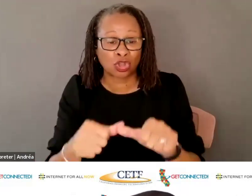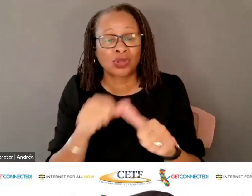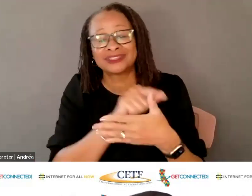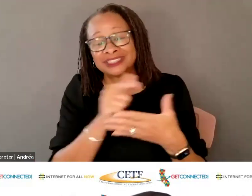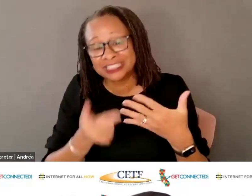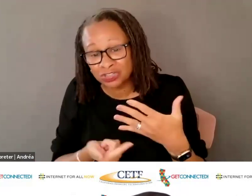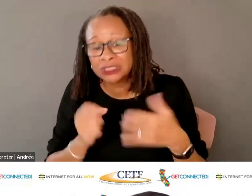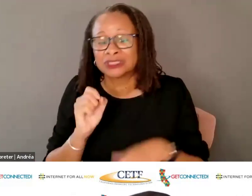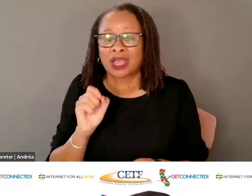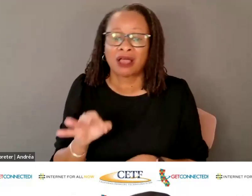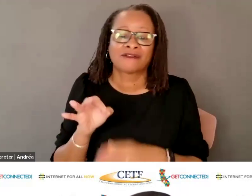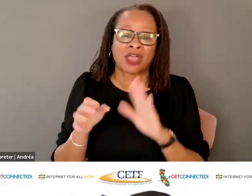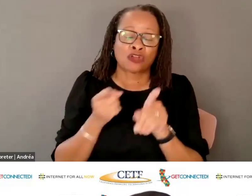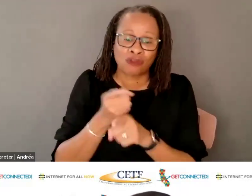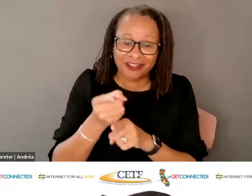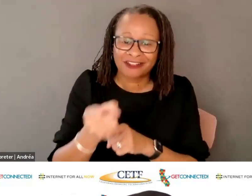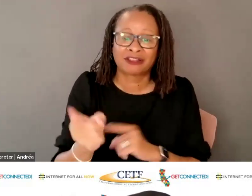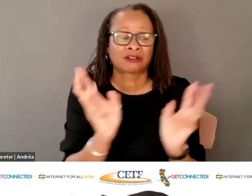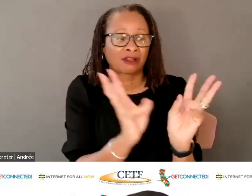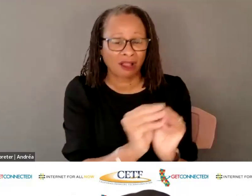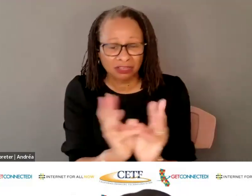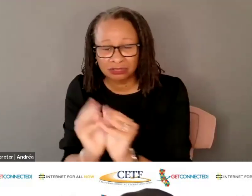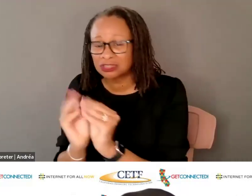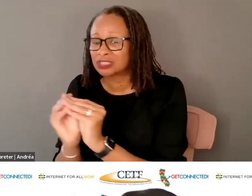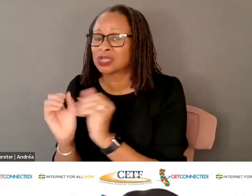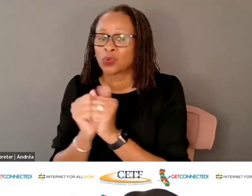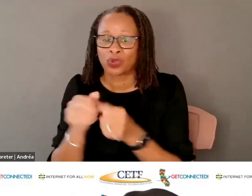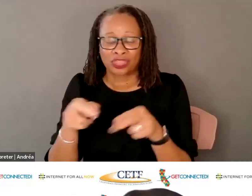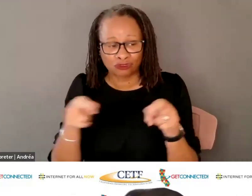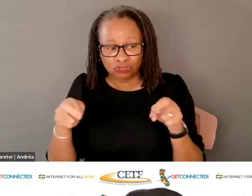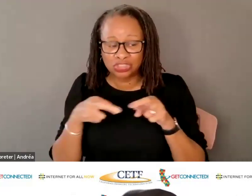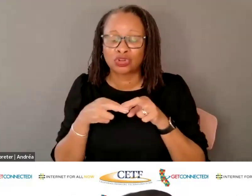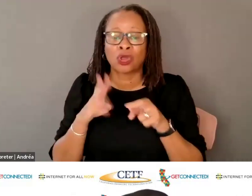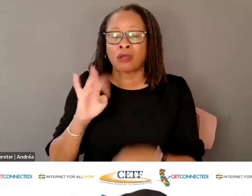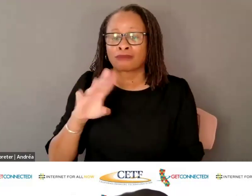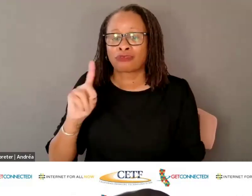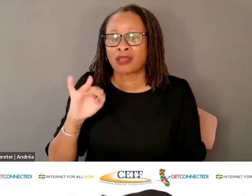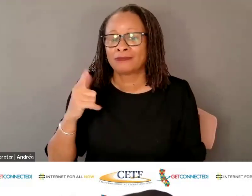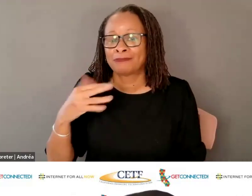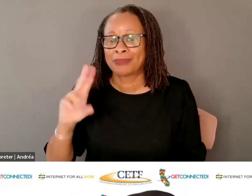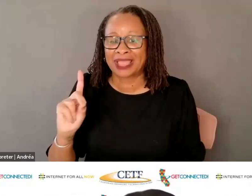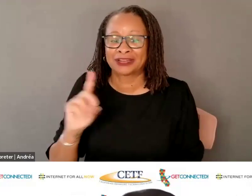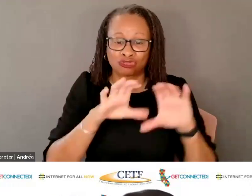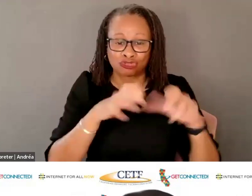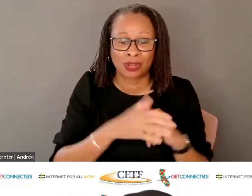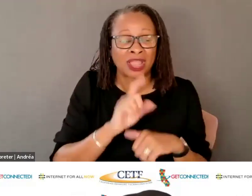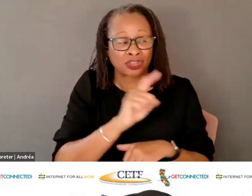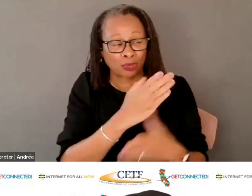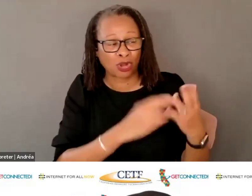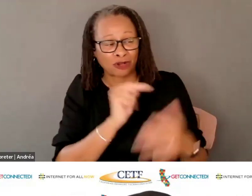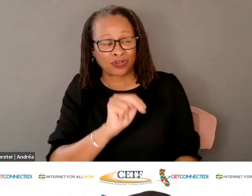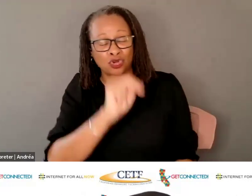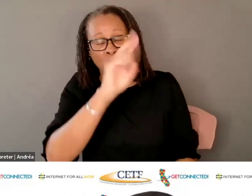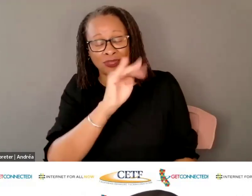of regular consultations with the regional broadband consortia. So you're part of North Bay, North Coast